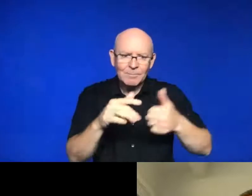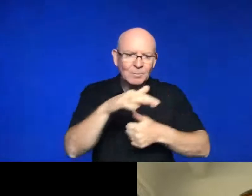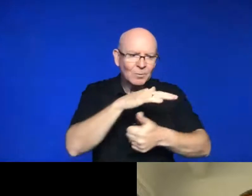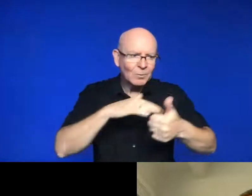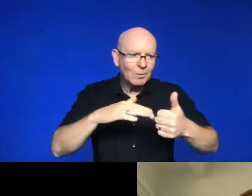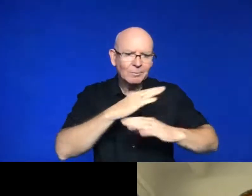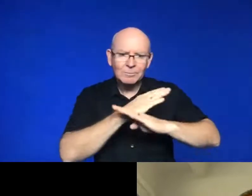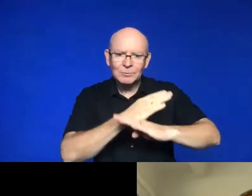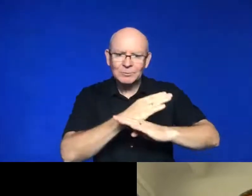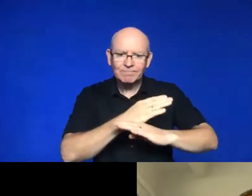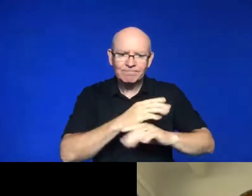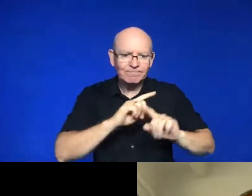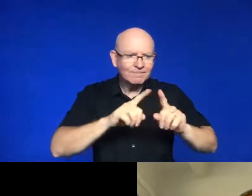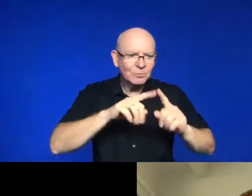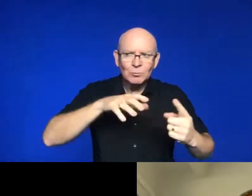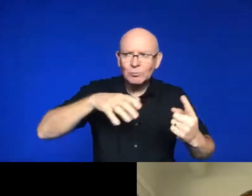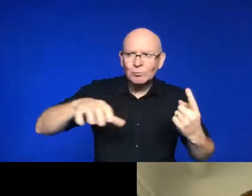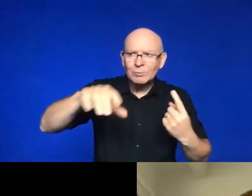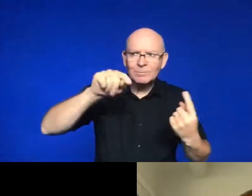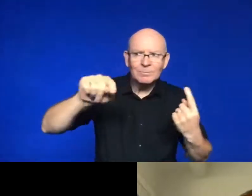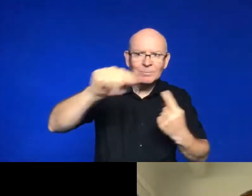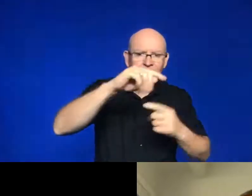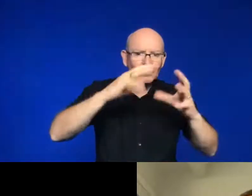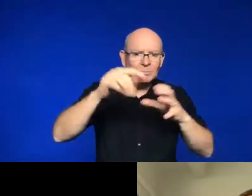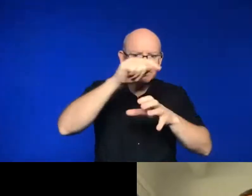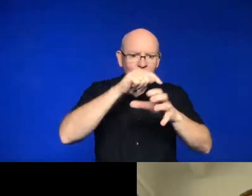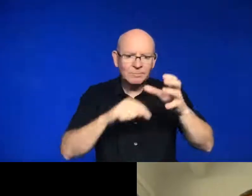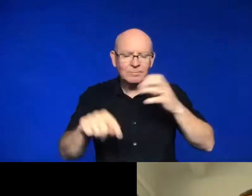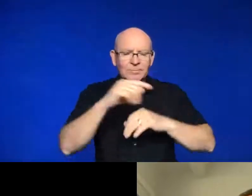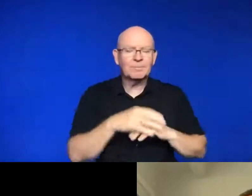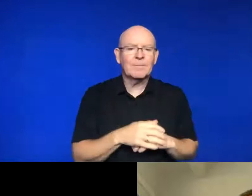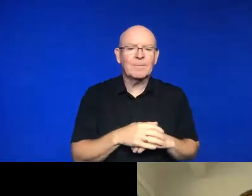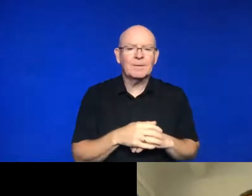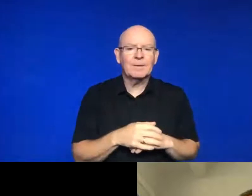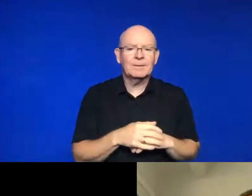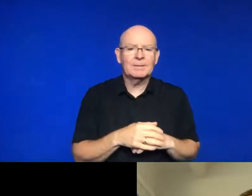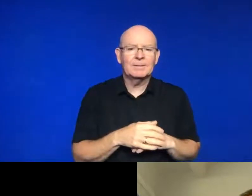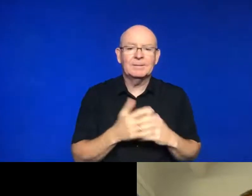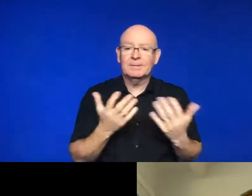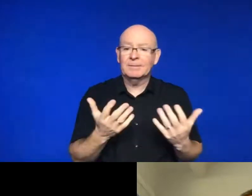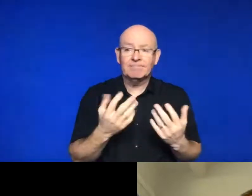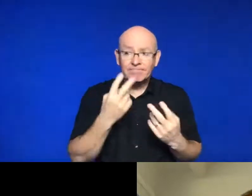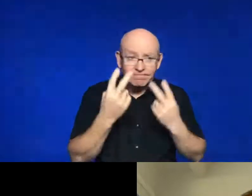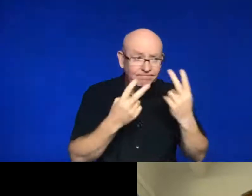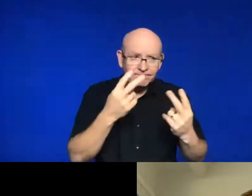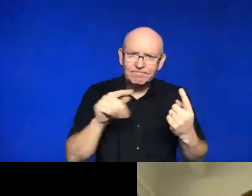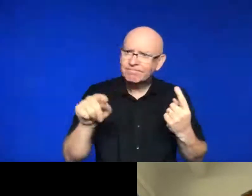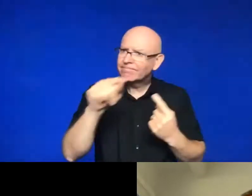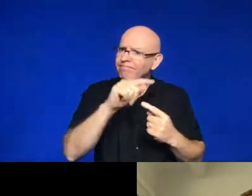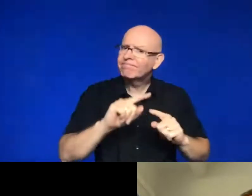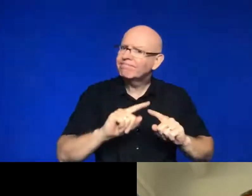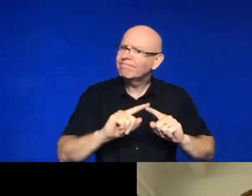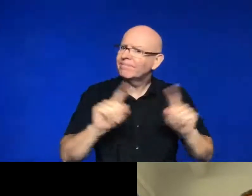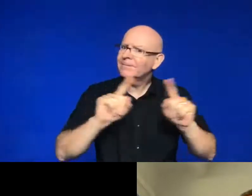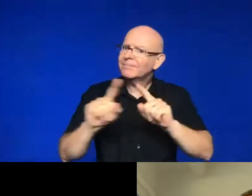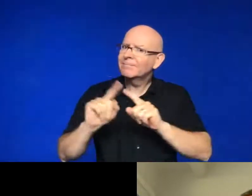are different. Countries and public administrations have managed the crisis differently, but certainly we